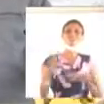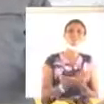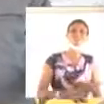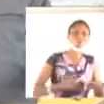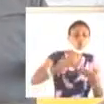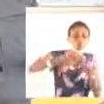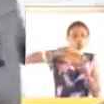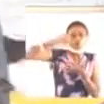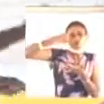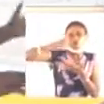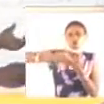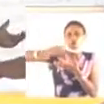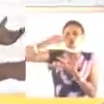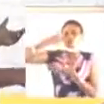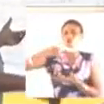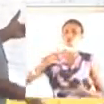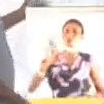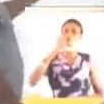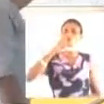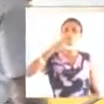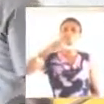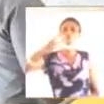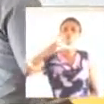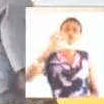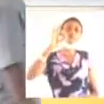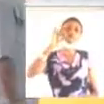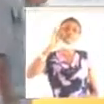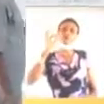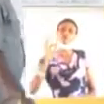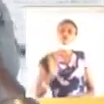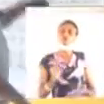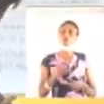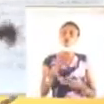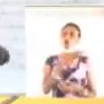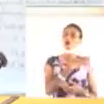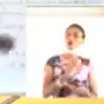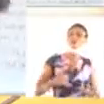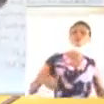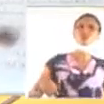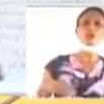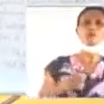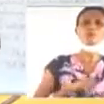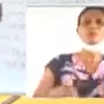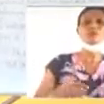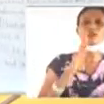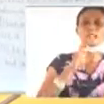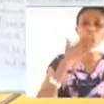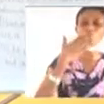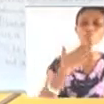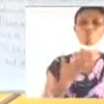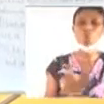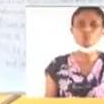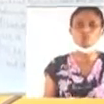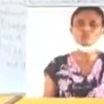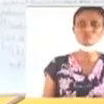good artists, they are good actors, actresses, musicians, and even